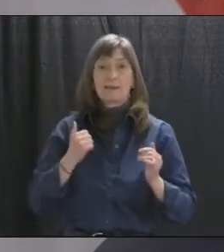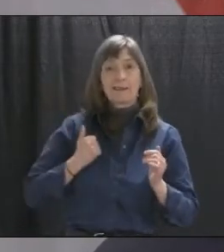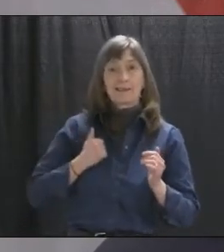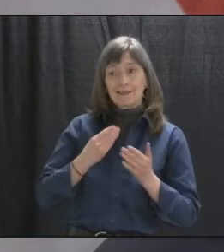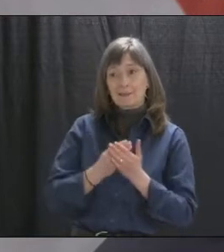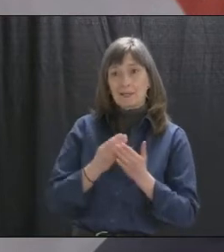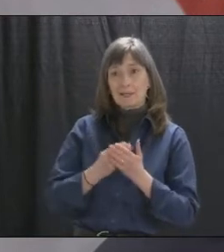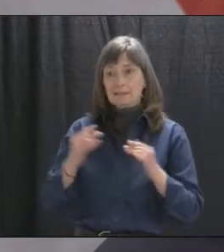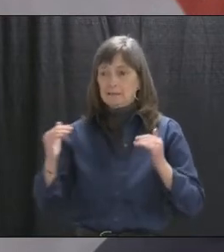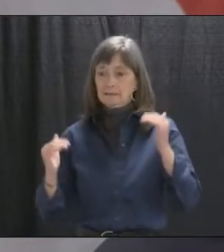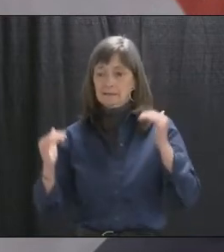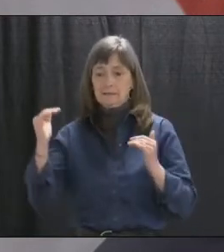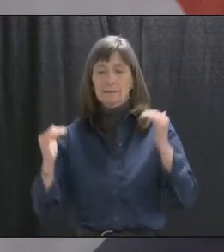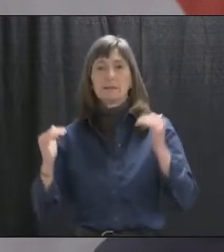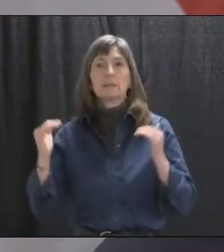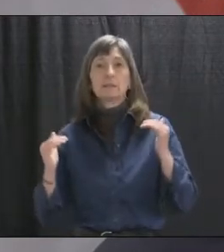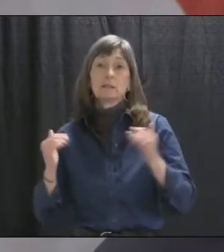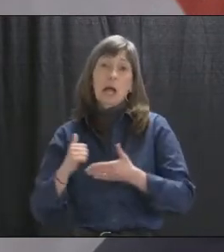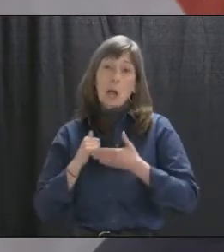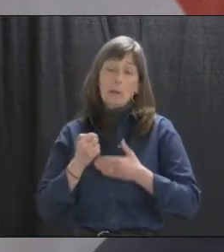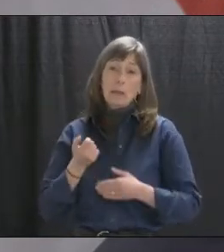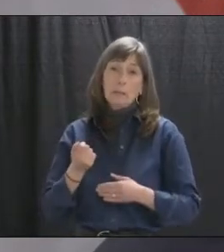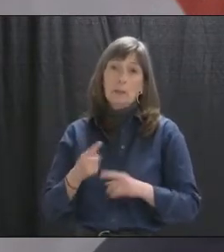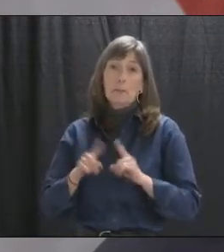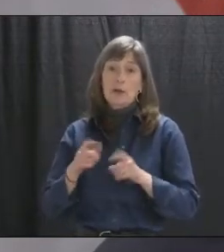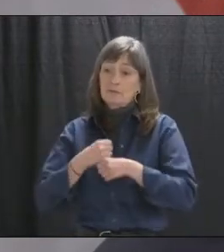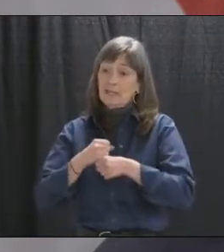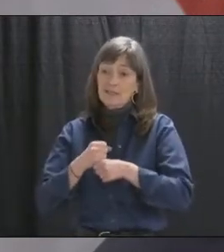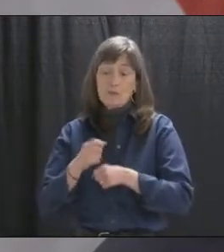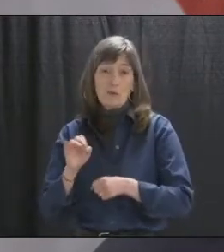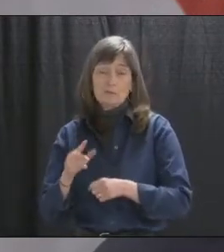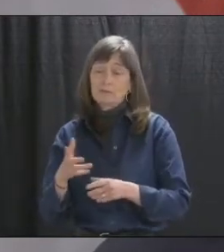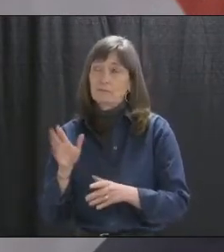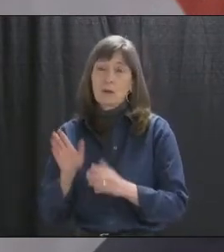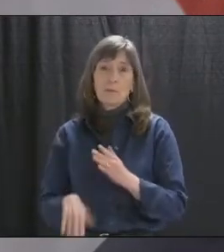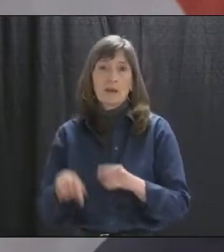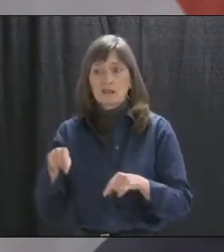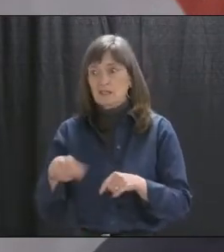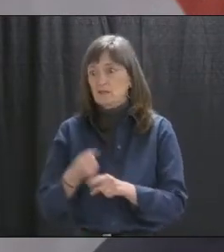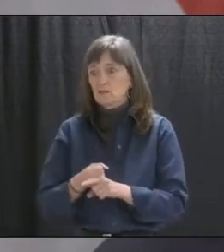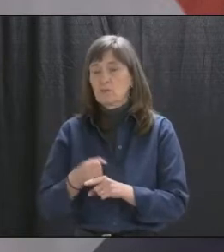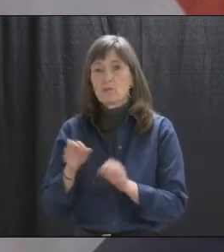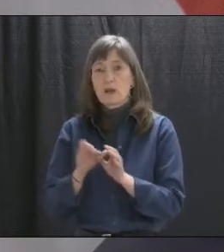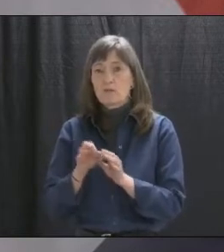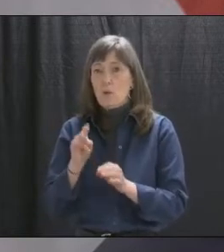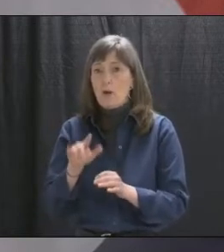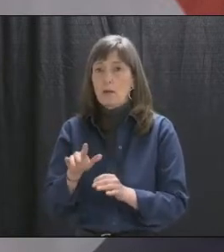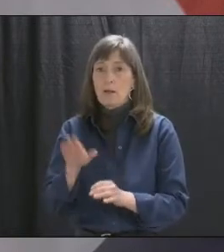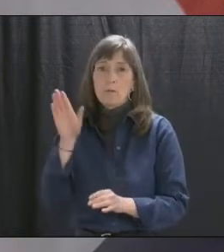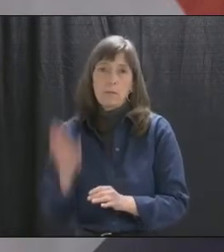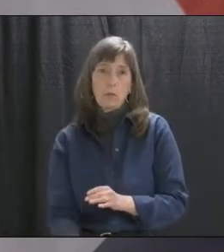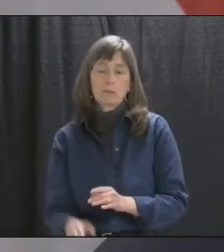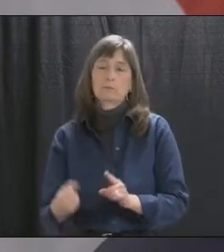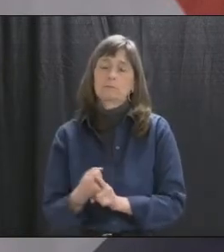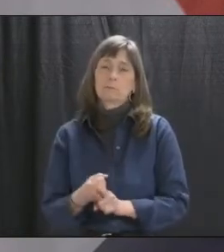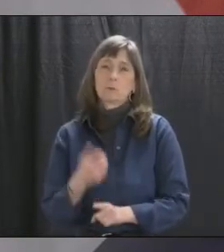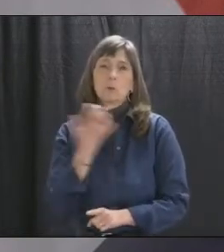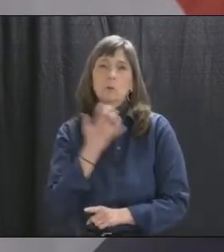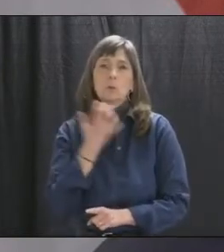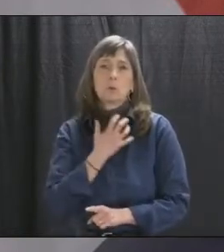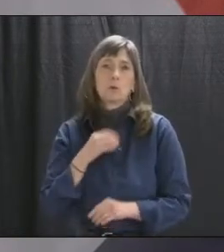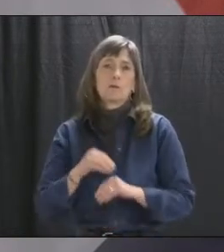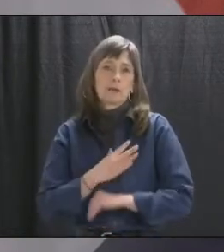was even going into COVID-19. Production levels were down. But the price of oil has had a drastic impact. And with the decisions that were made